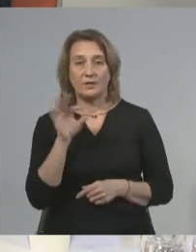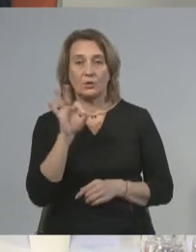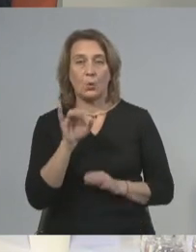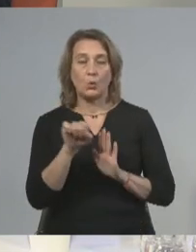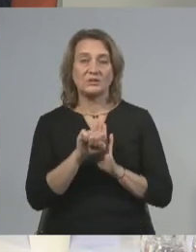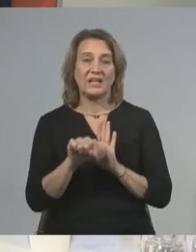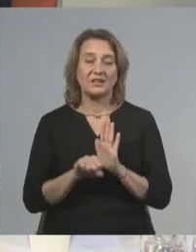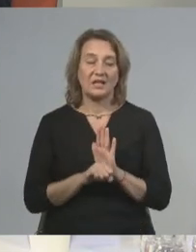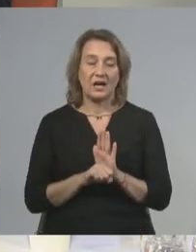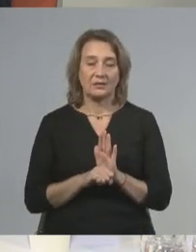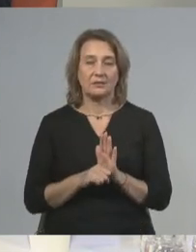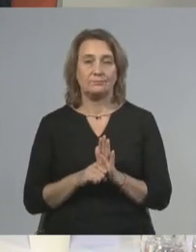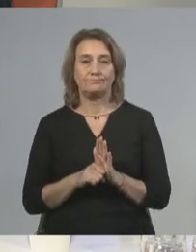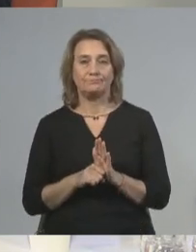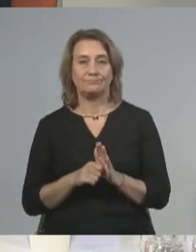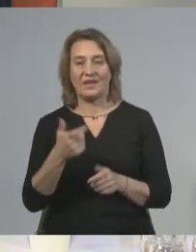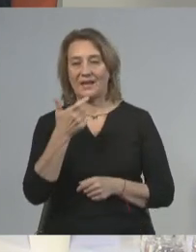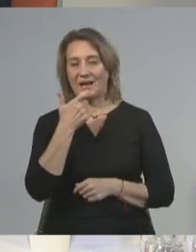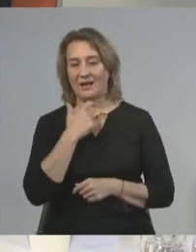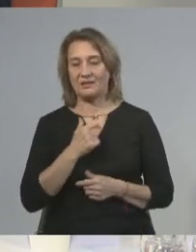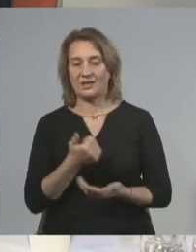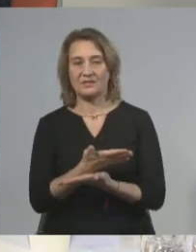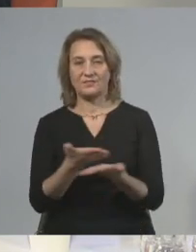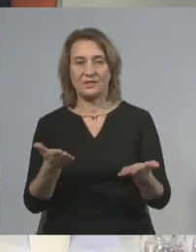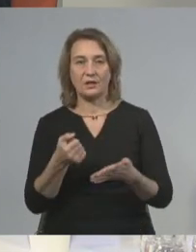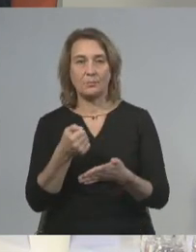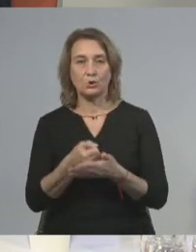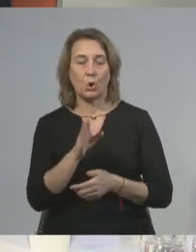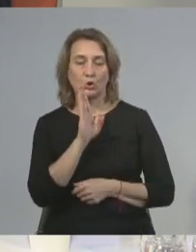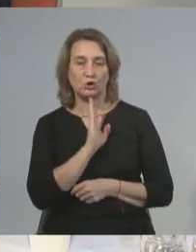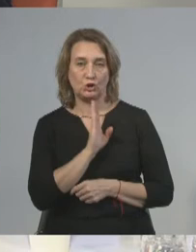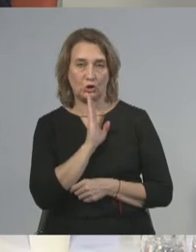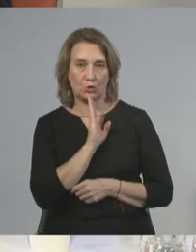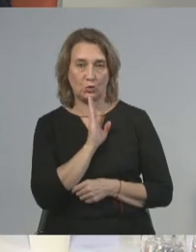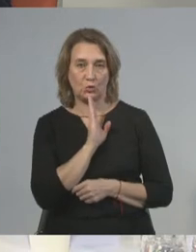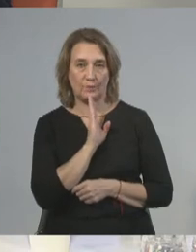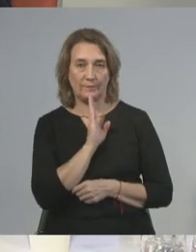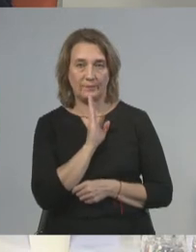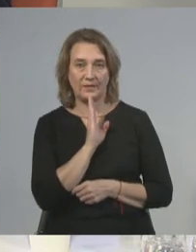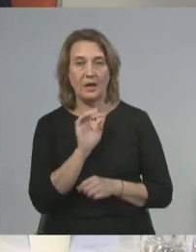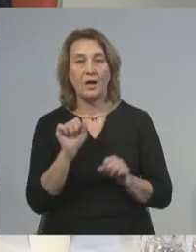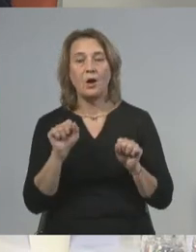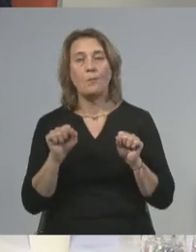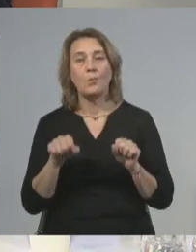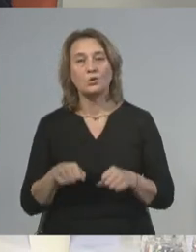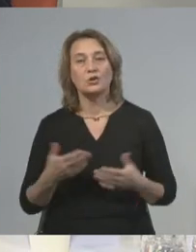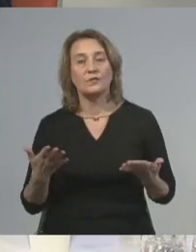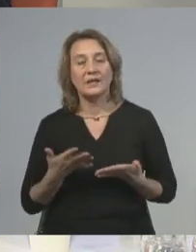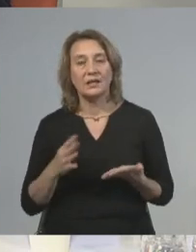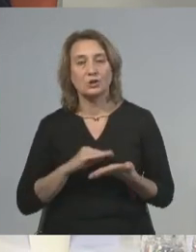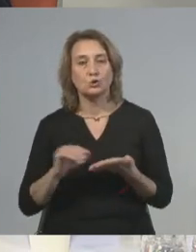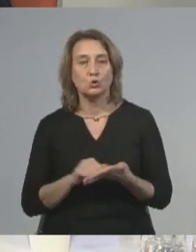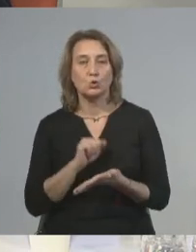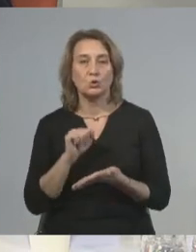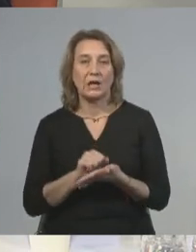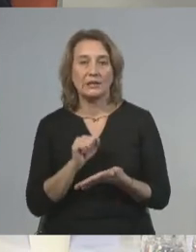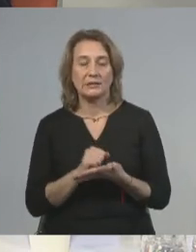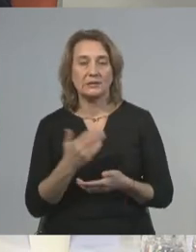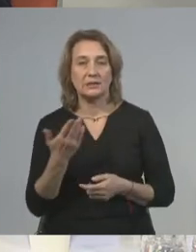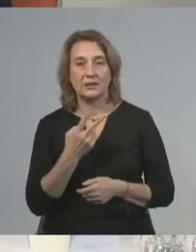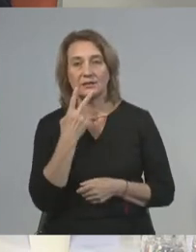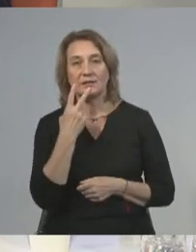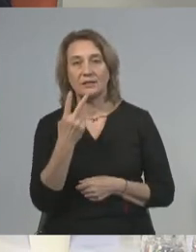and when speaking about standards and ethics of highlighting crimes against women perhaps some